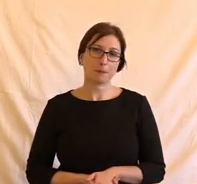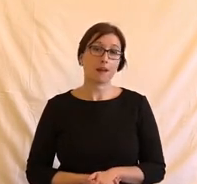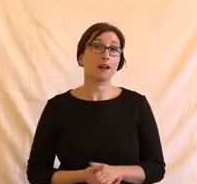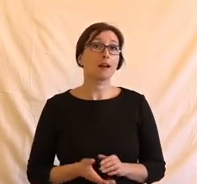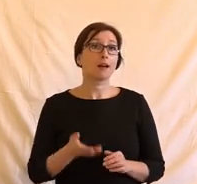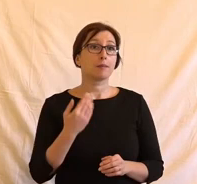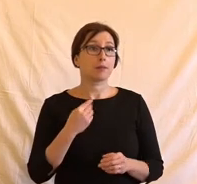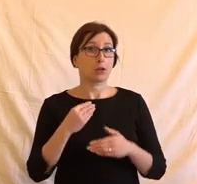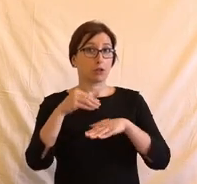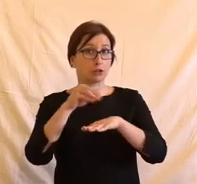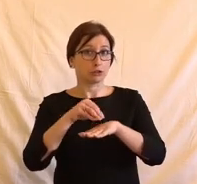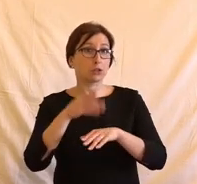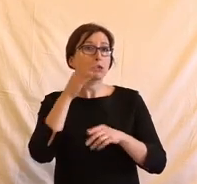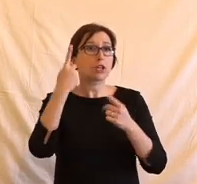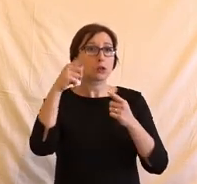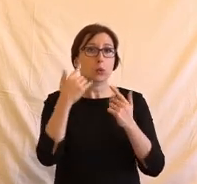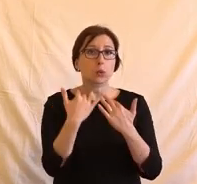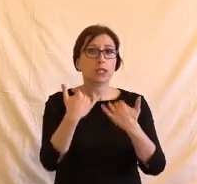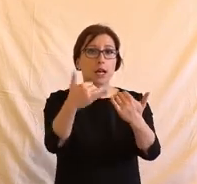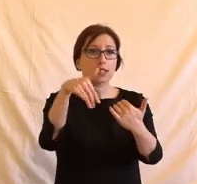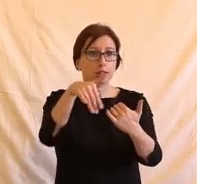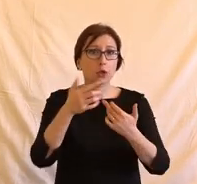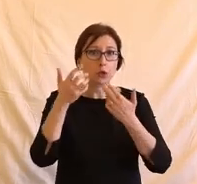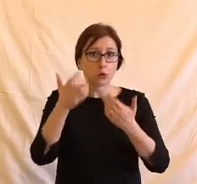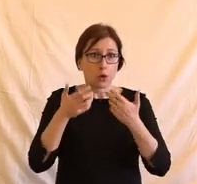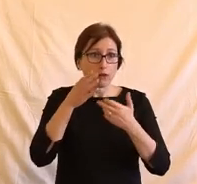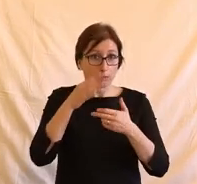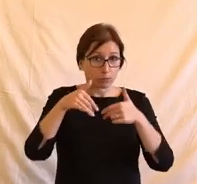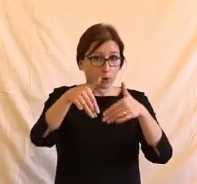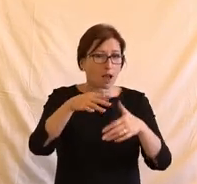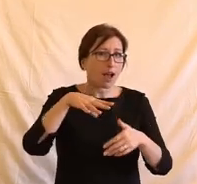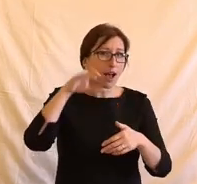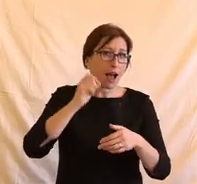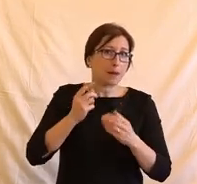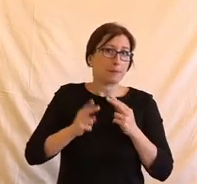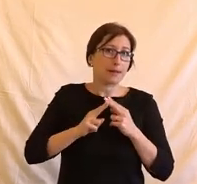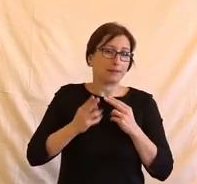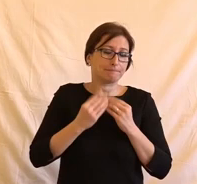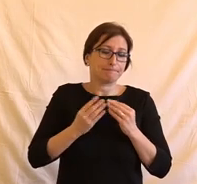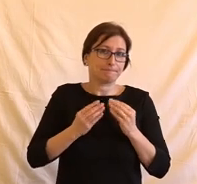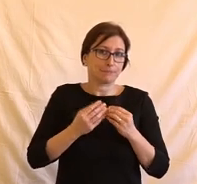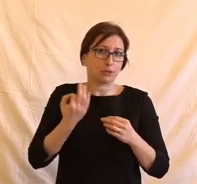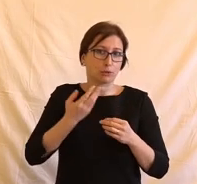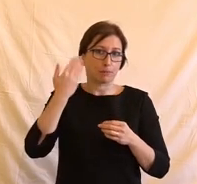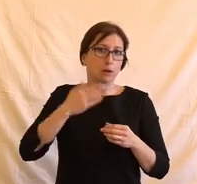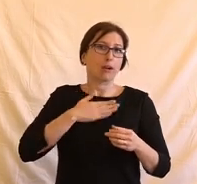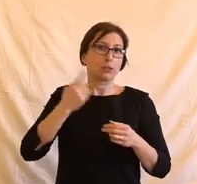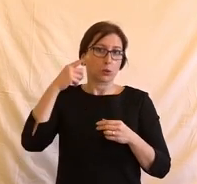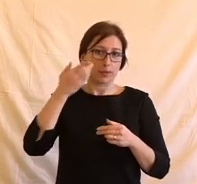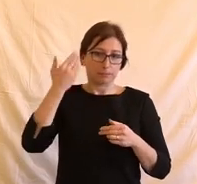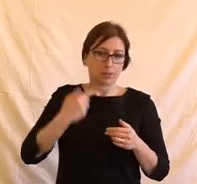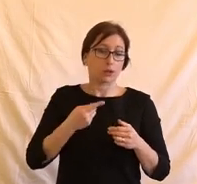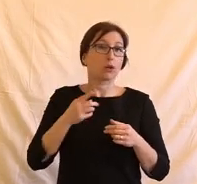Bylo mi řečeno, že zde budou studenti a doufám, že budou ještě chápat historku z mých studentských časů, a